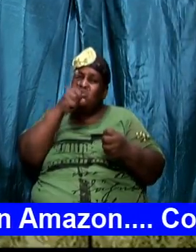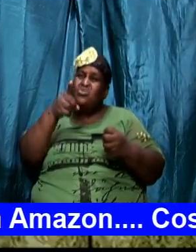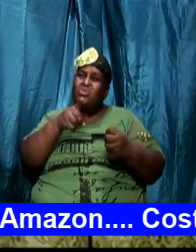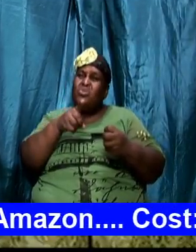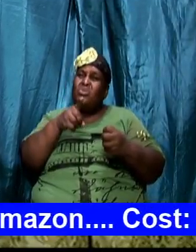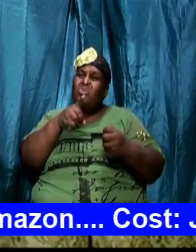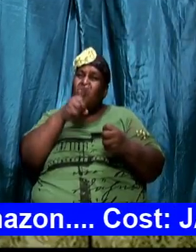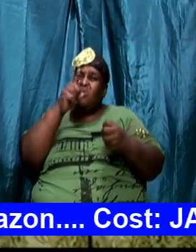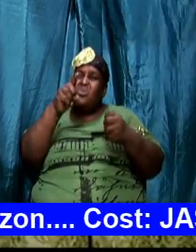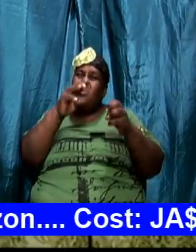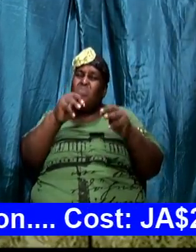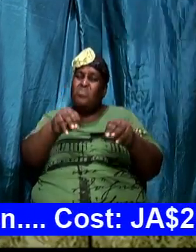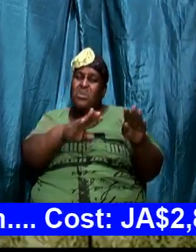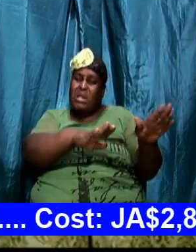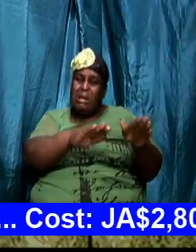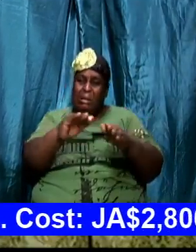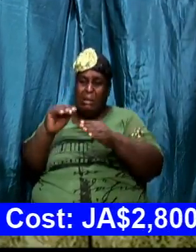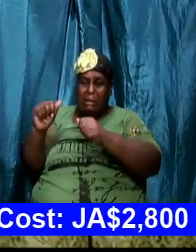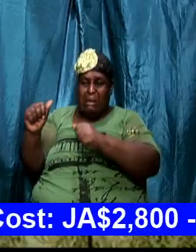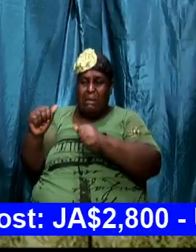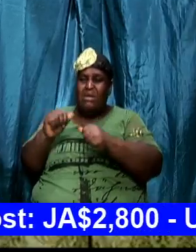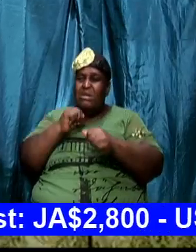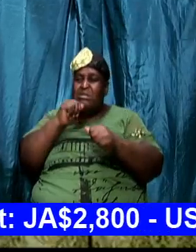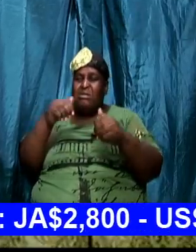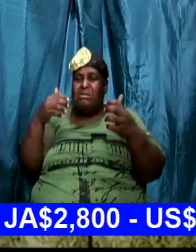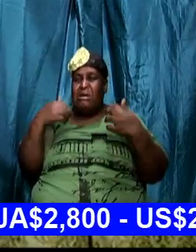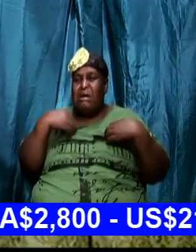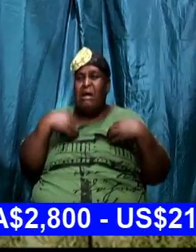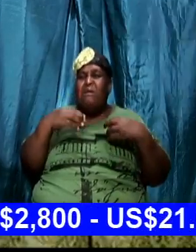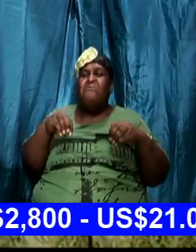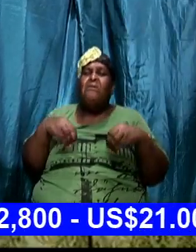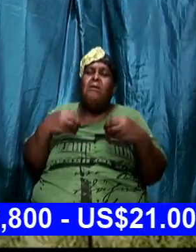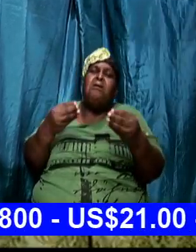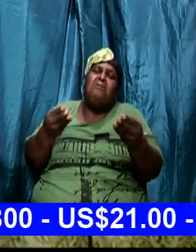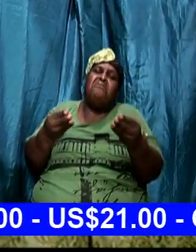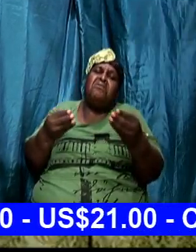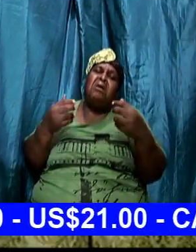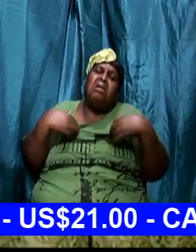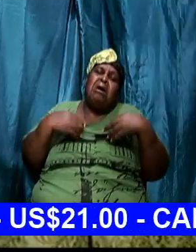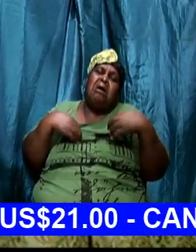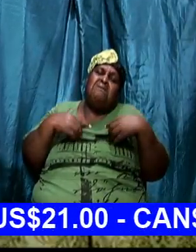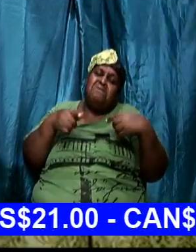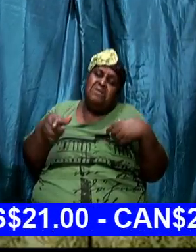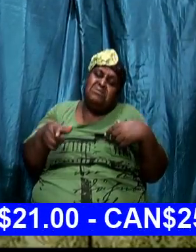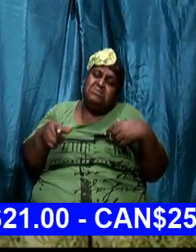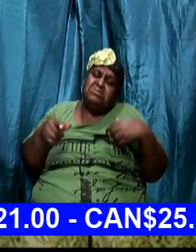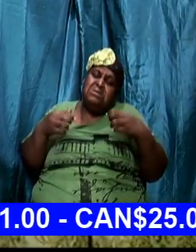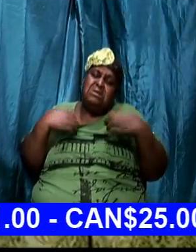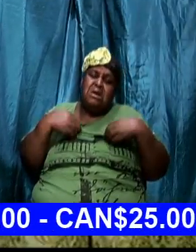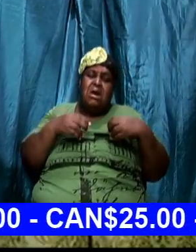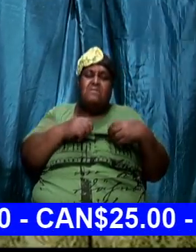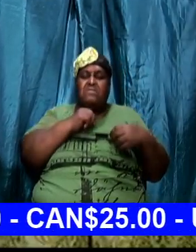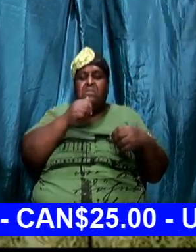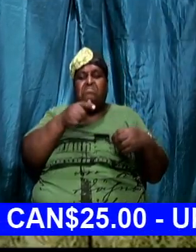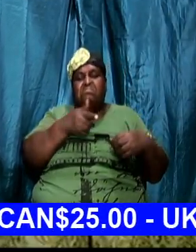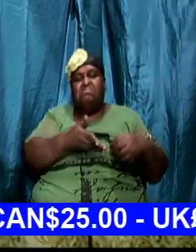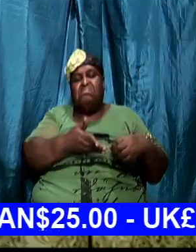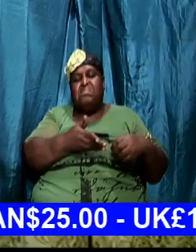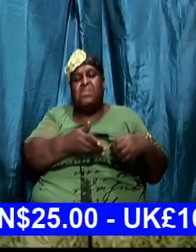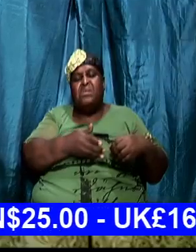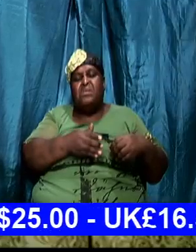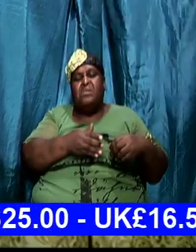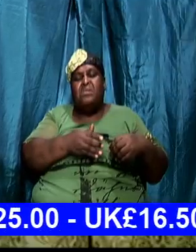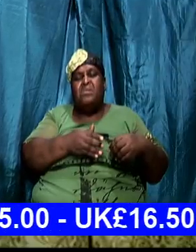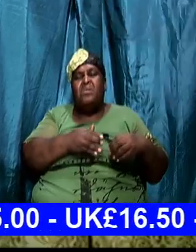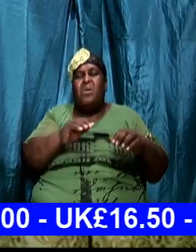away, we're not going to have... offering, and we're not going to have this, and we're not going to have that. I will be doing you a disservice. How can